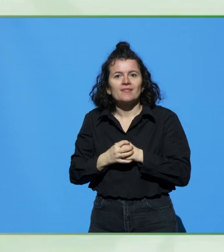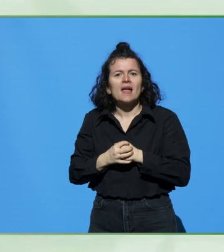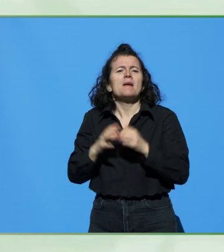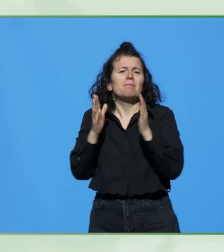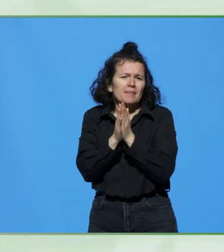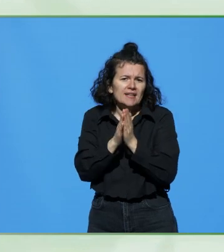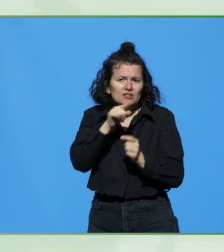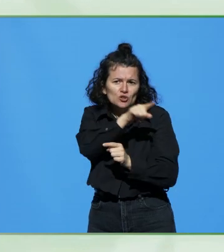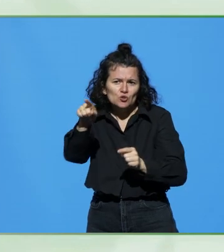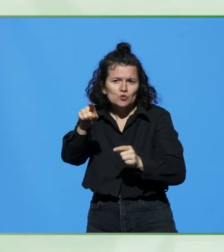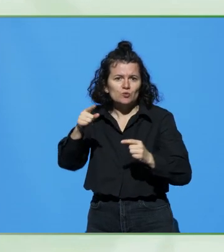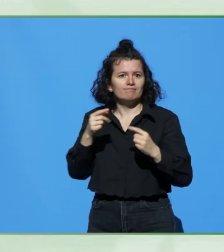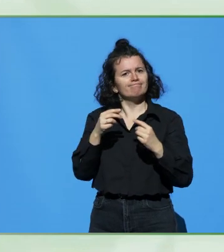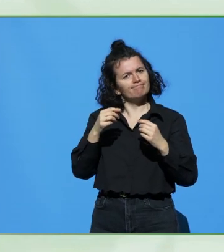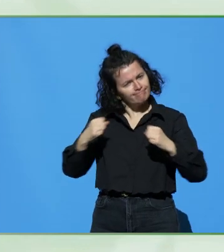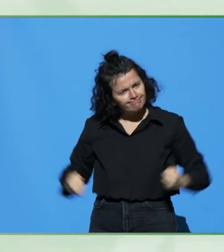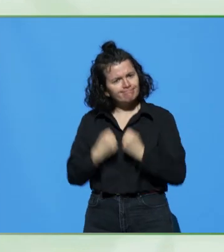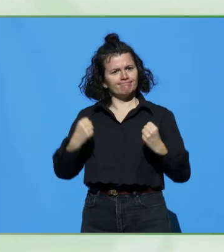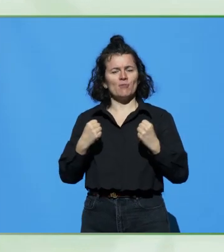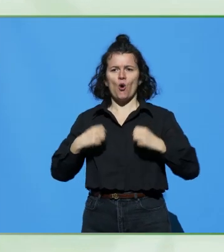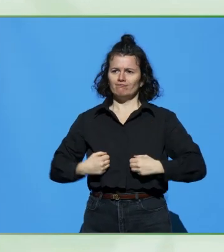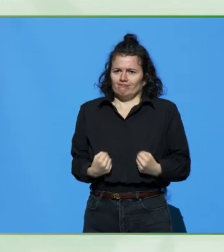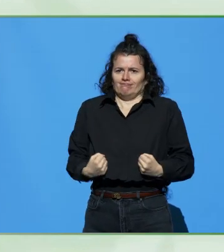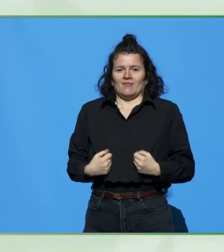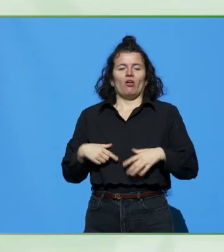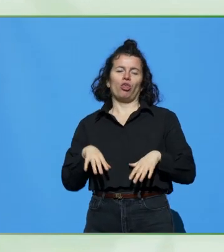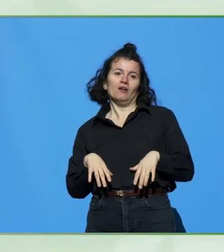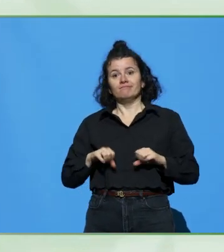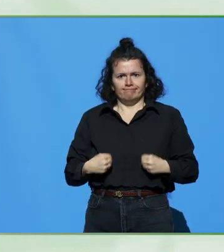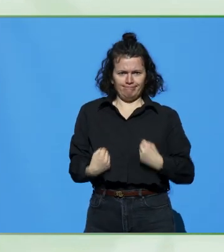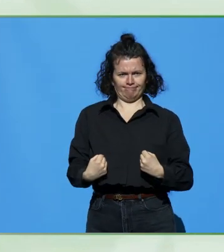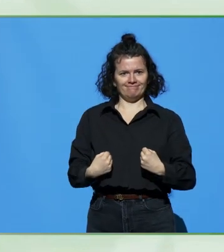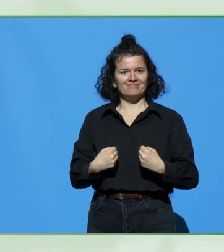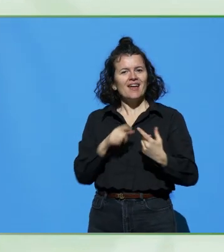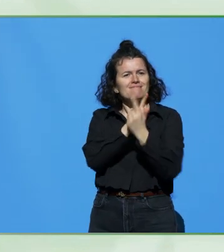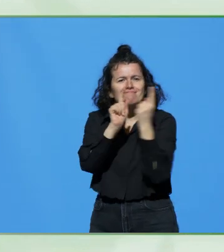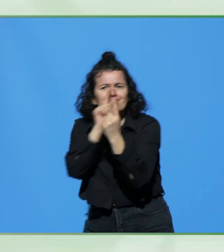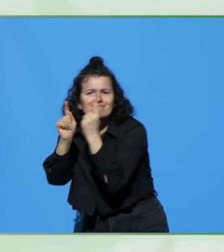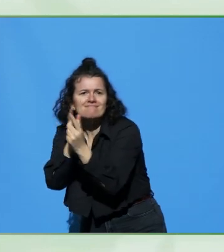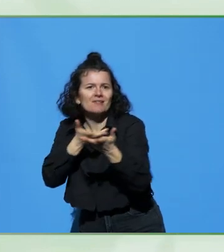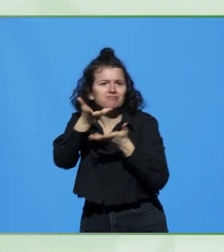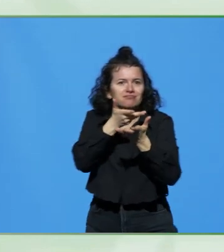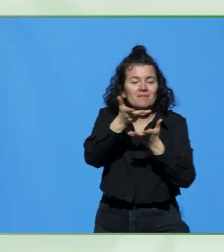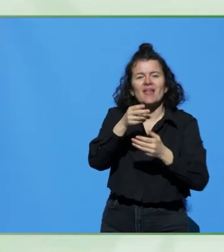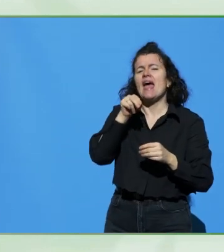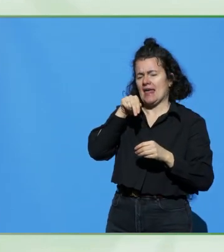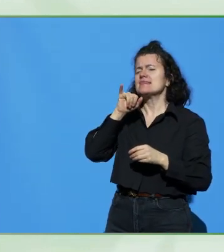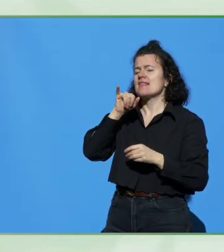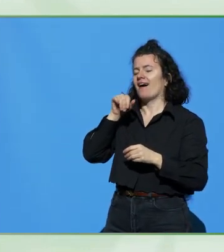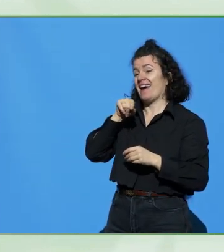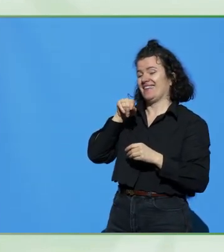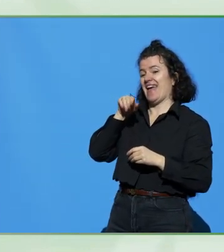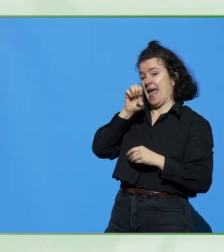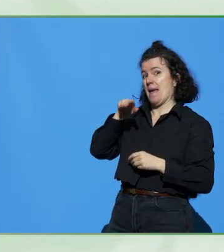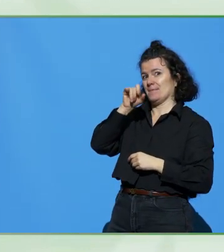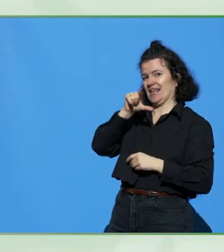celebrate, connect. Over to Emily to tell us why Nikki Lilly is here today. Yes, absolutely. Thank you so